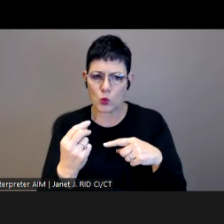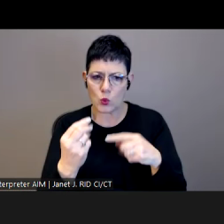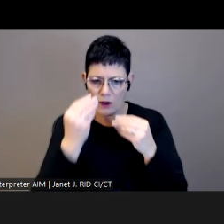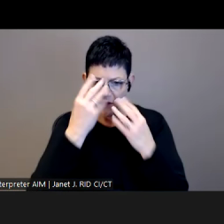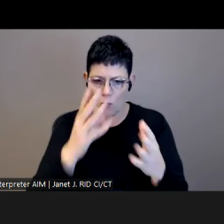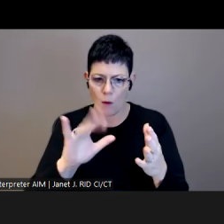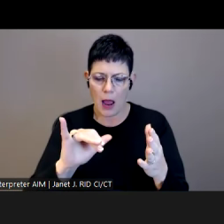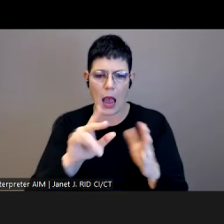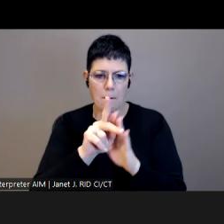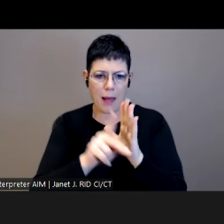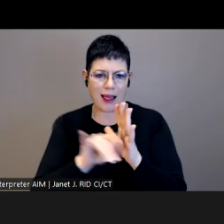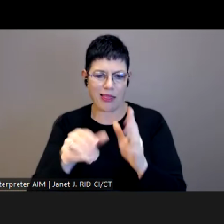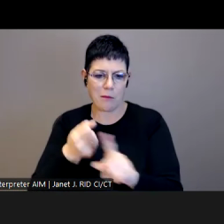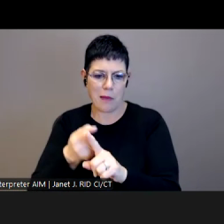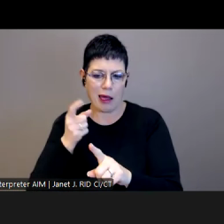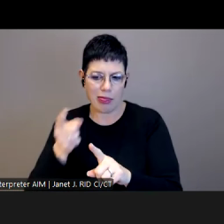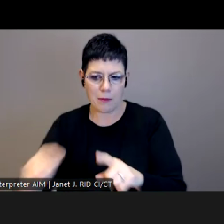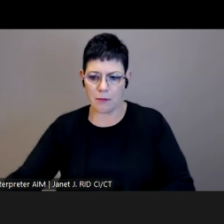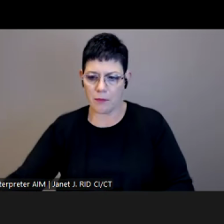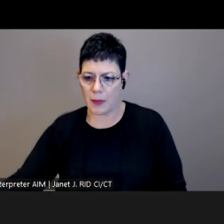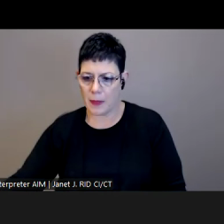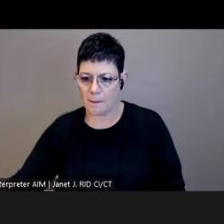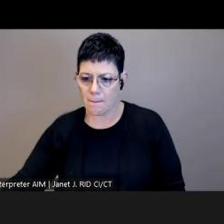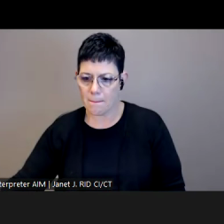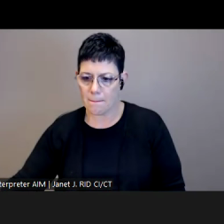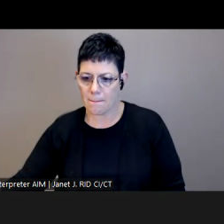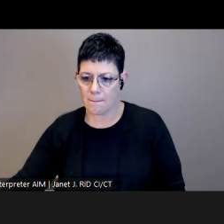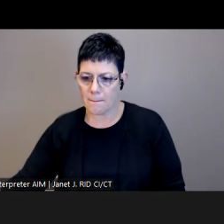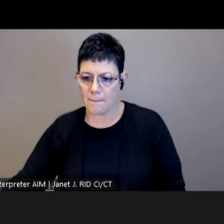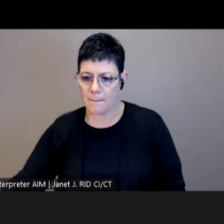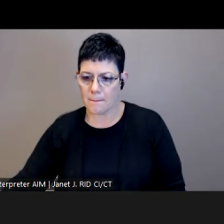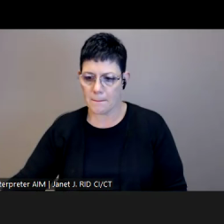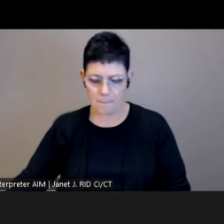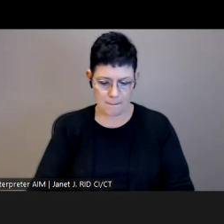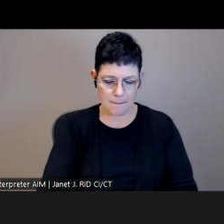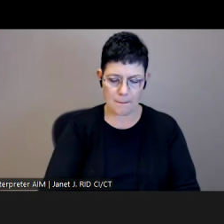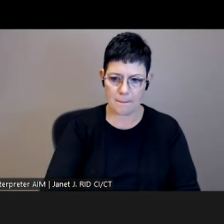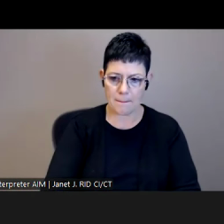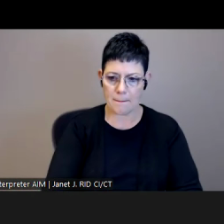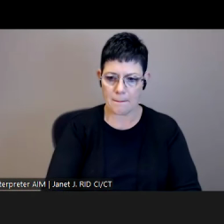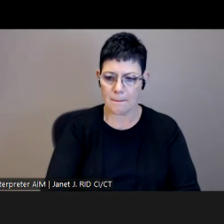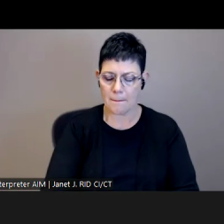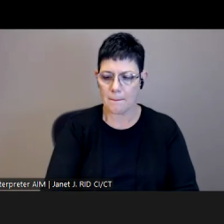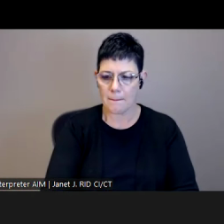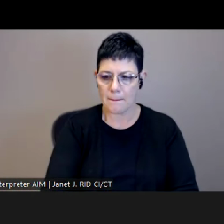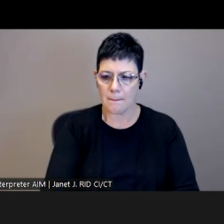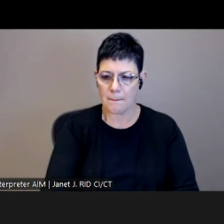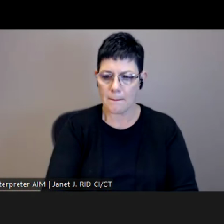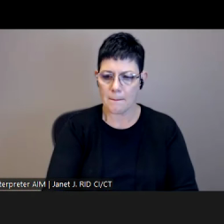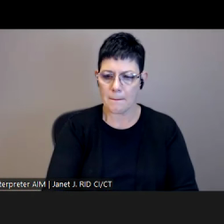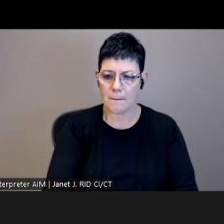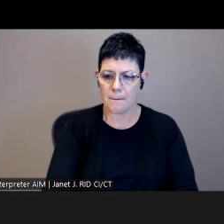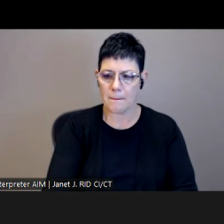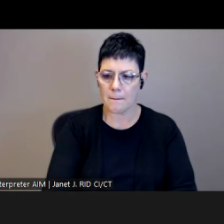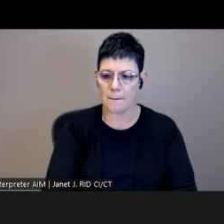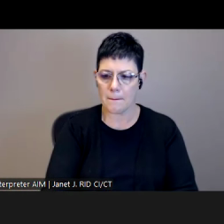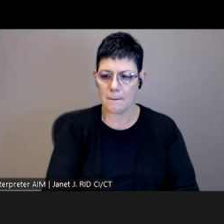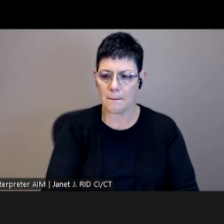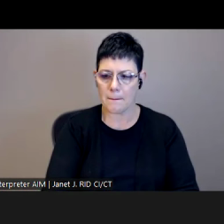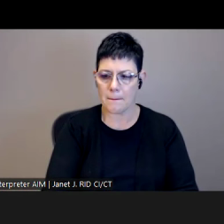policies that affect them. The change package includes action steps, self-reflection questions, measures of success,